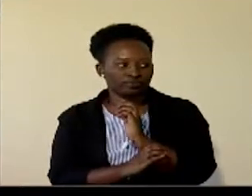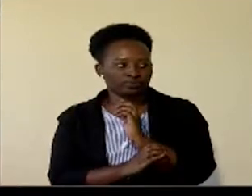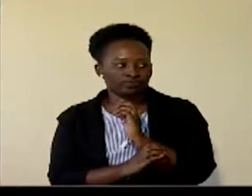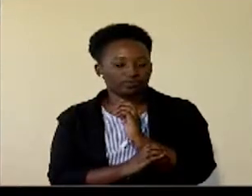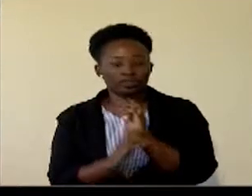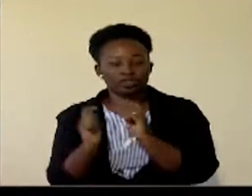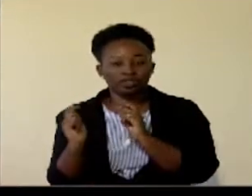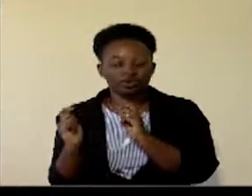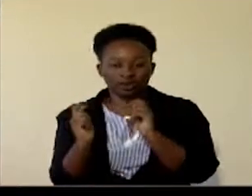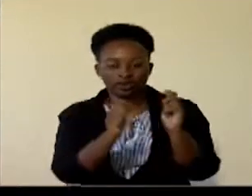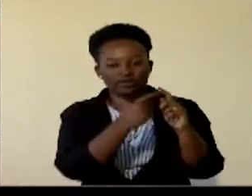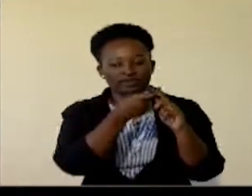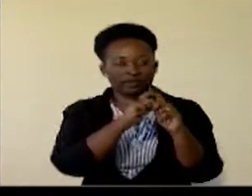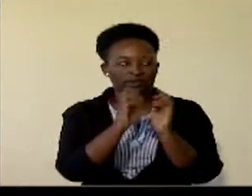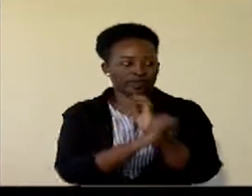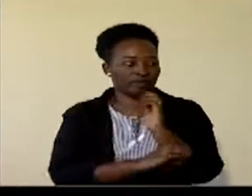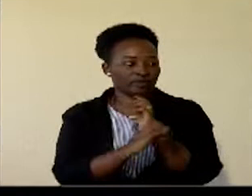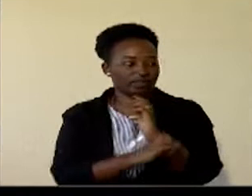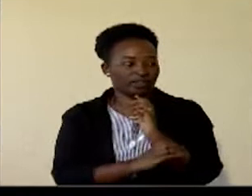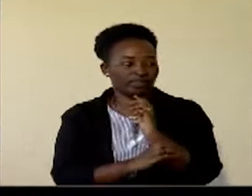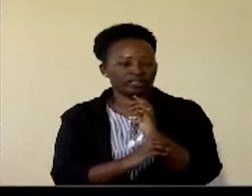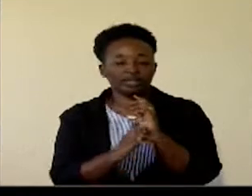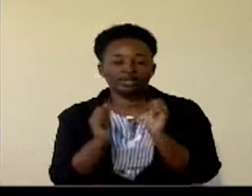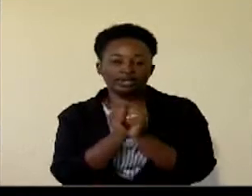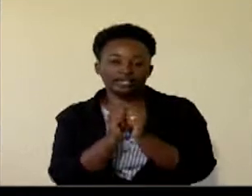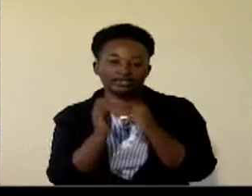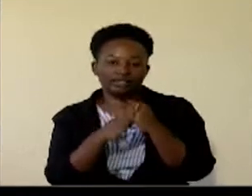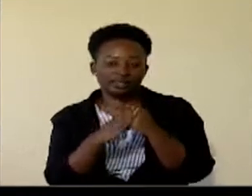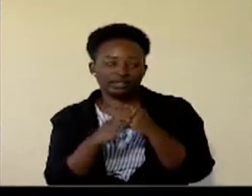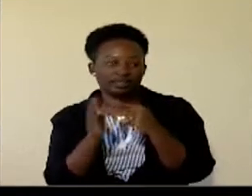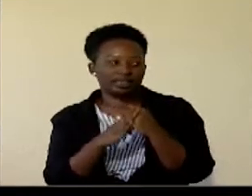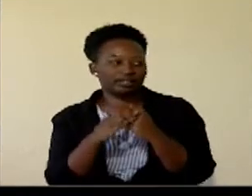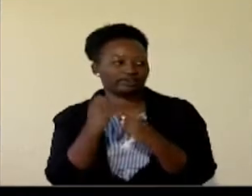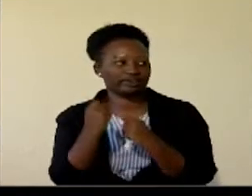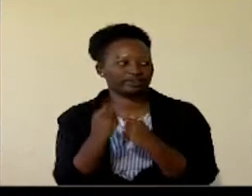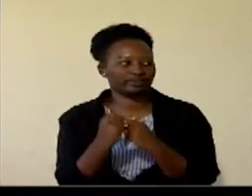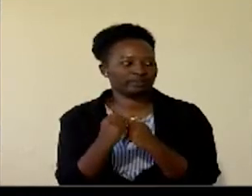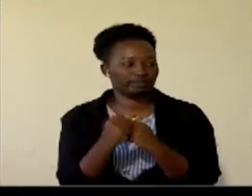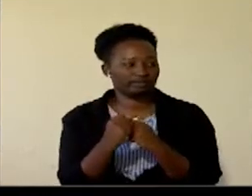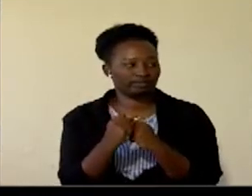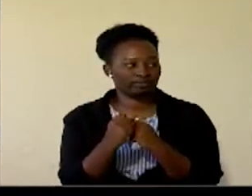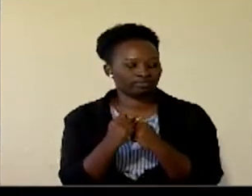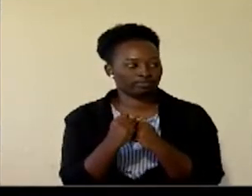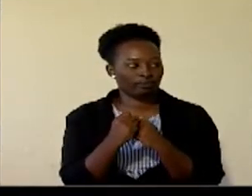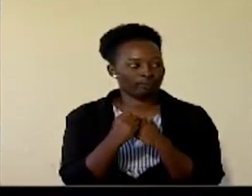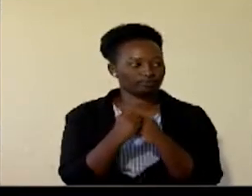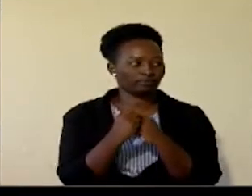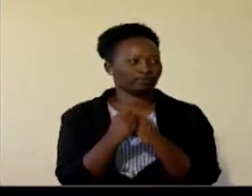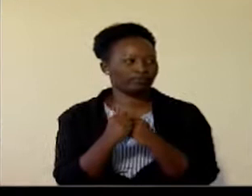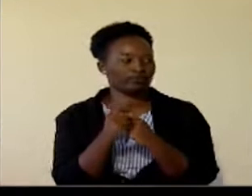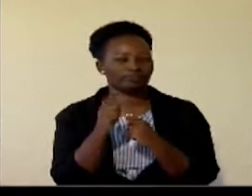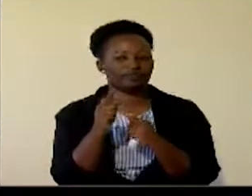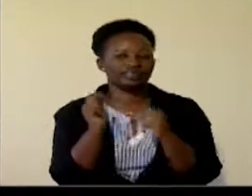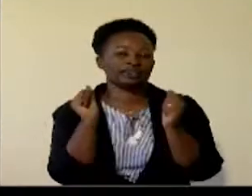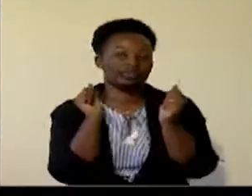is in 1995, transfers to the country, from the country in 1995, it is 10